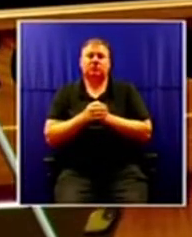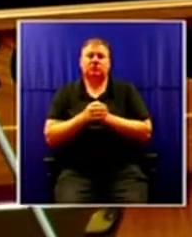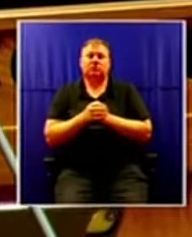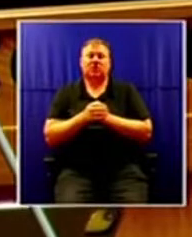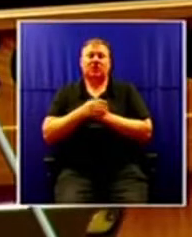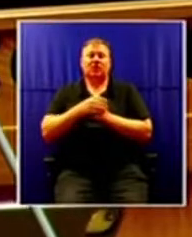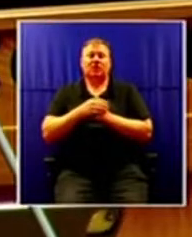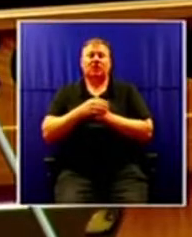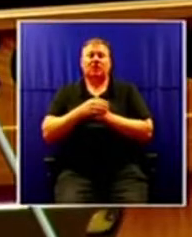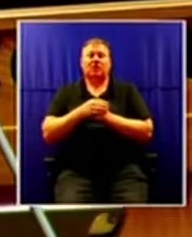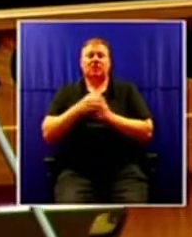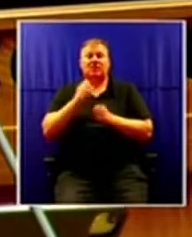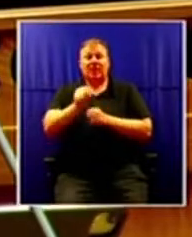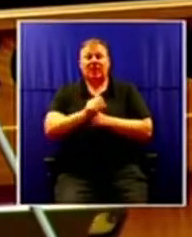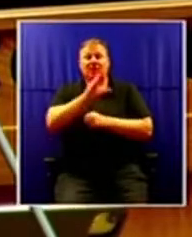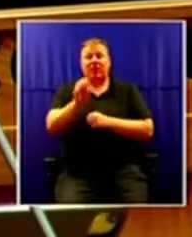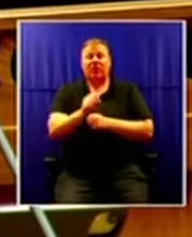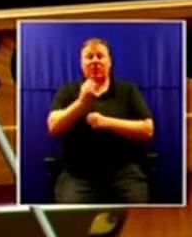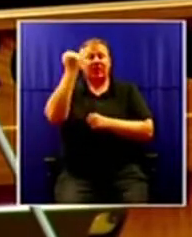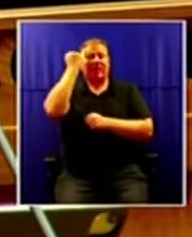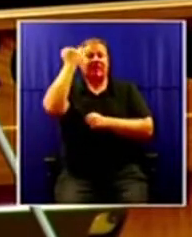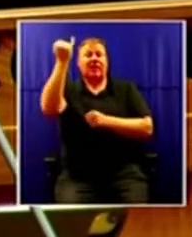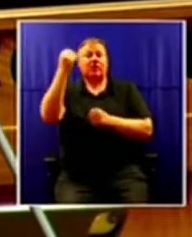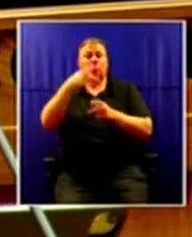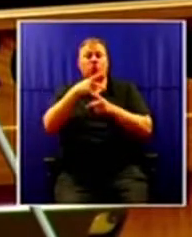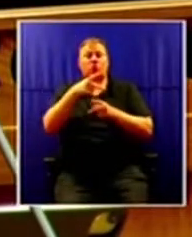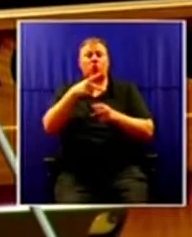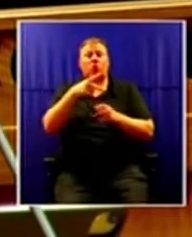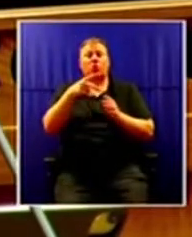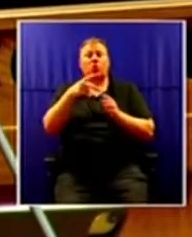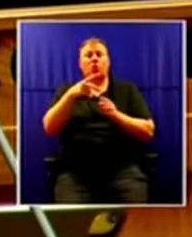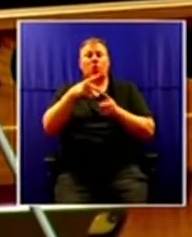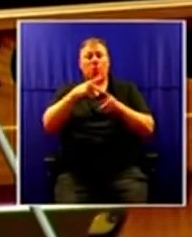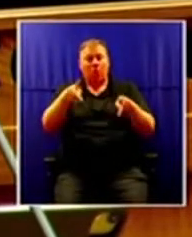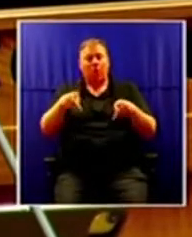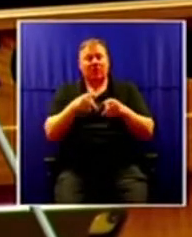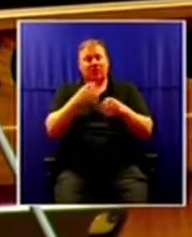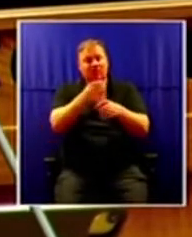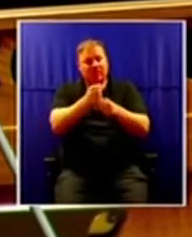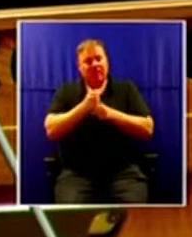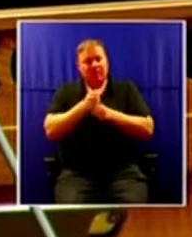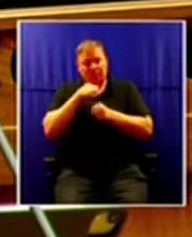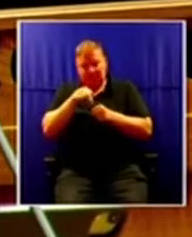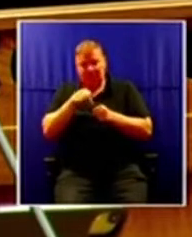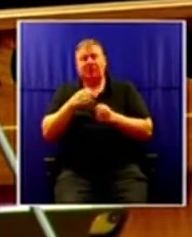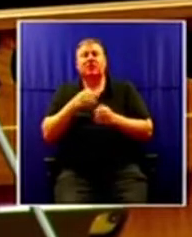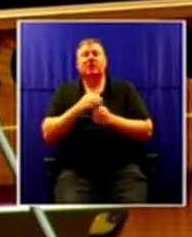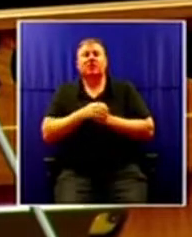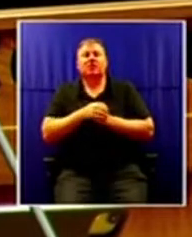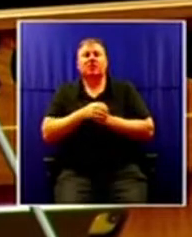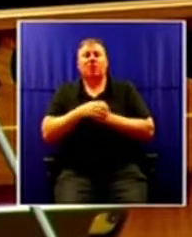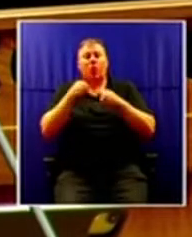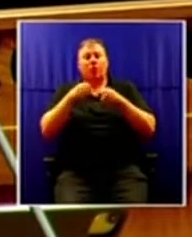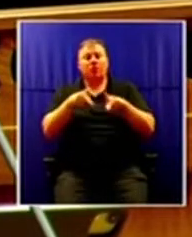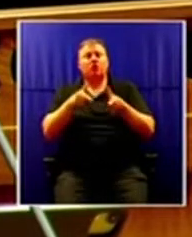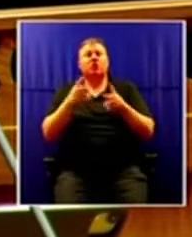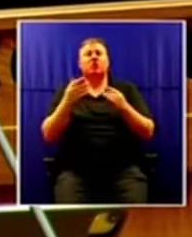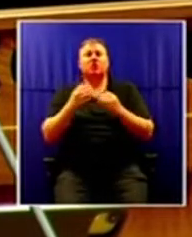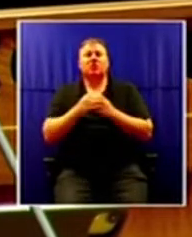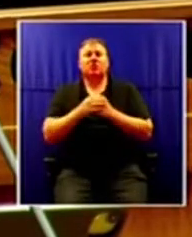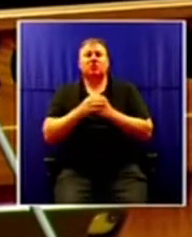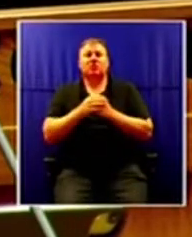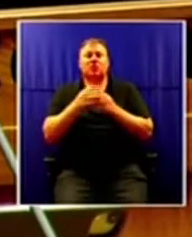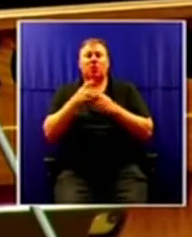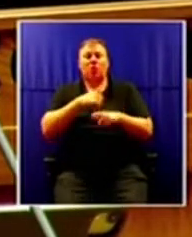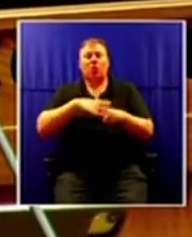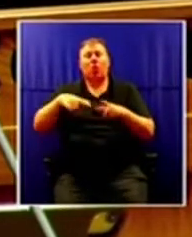intellectual property. It presents what I see as a great opportunity to build a local